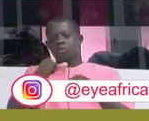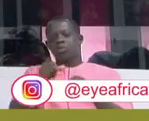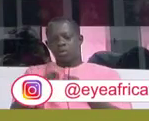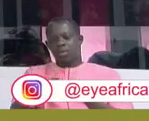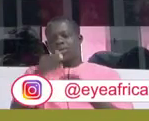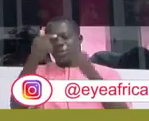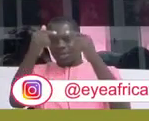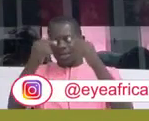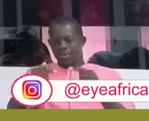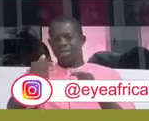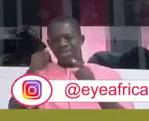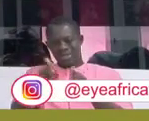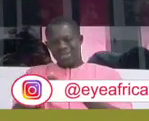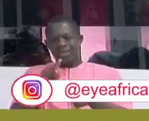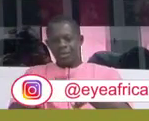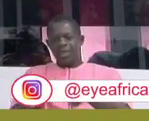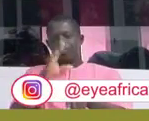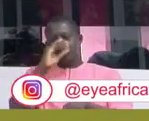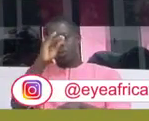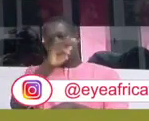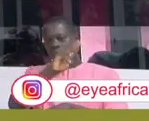statements would not overlap.